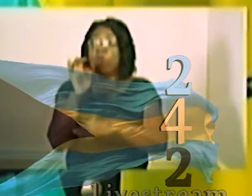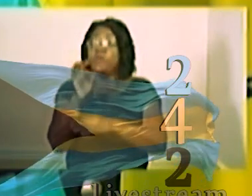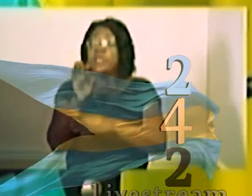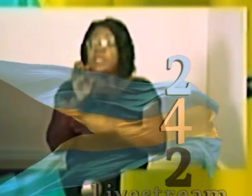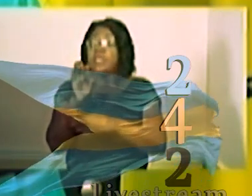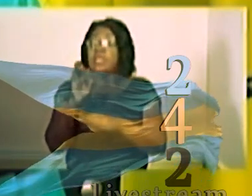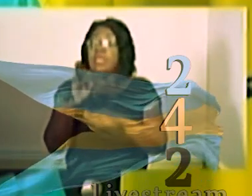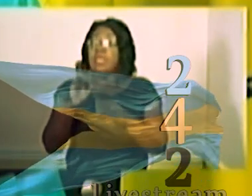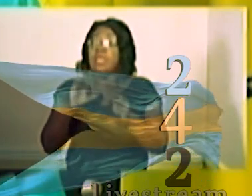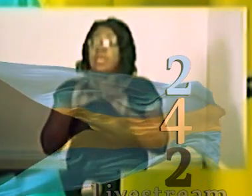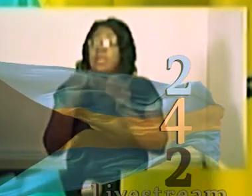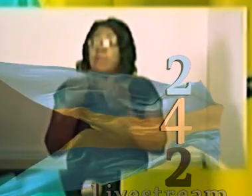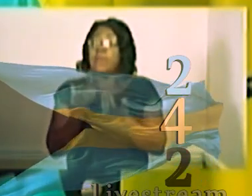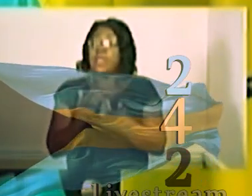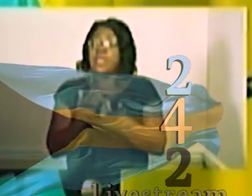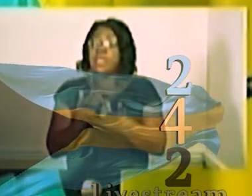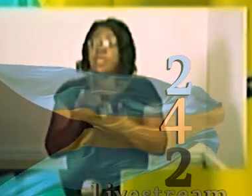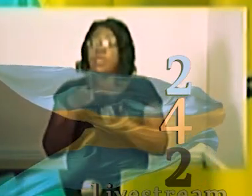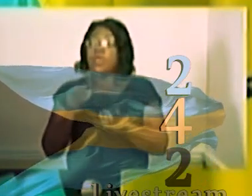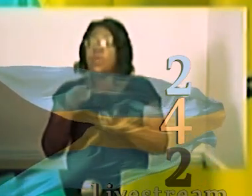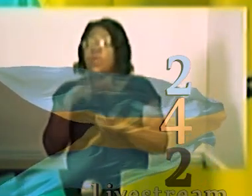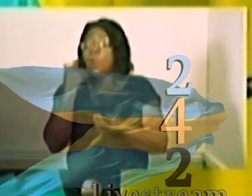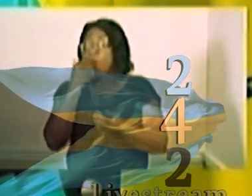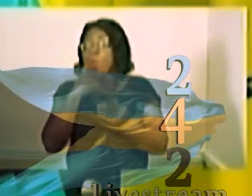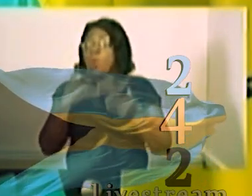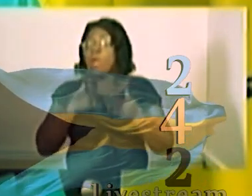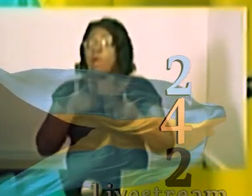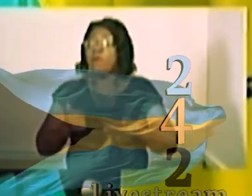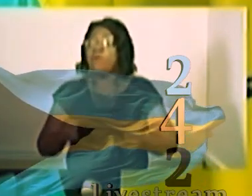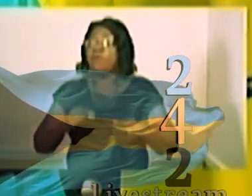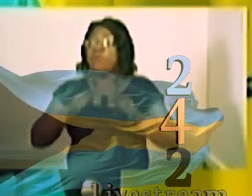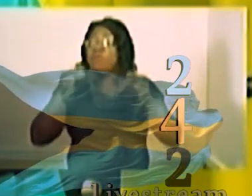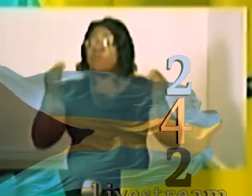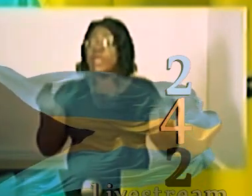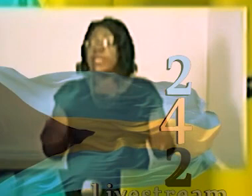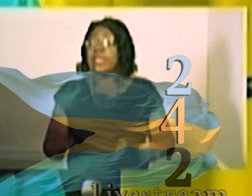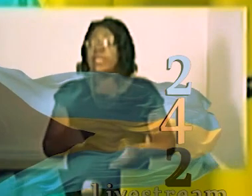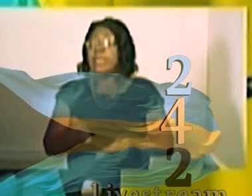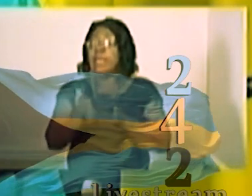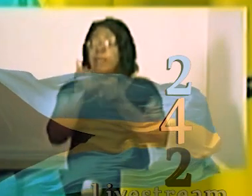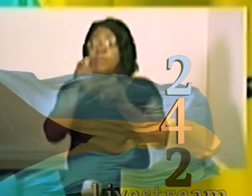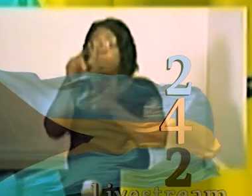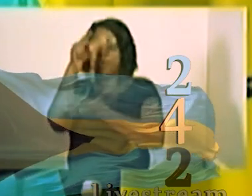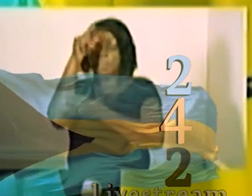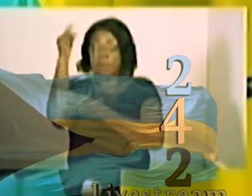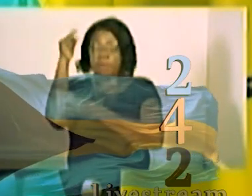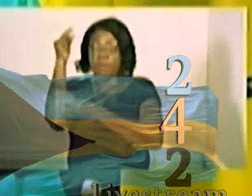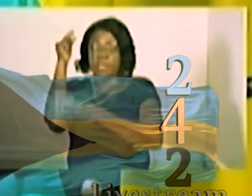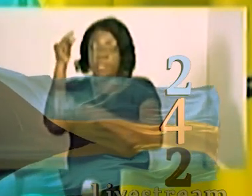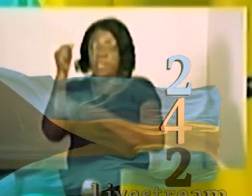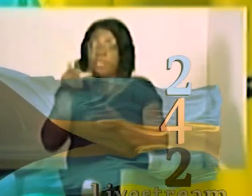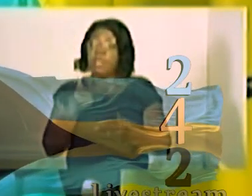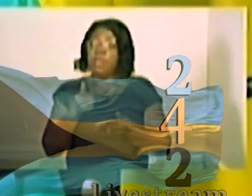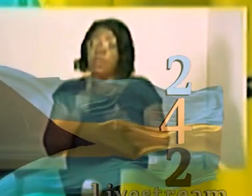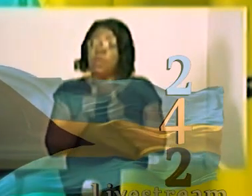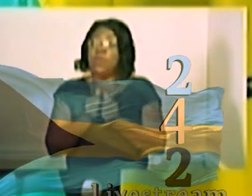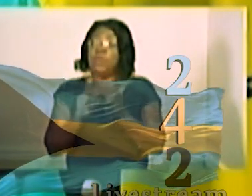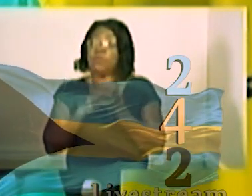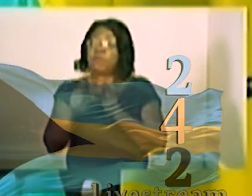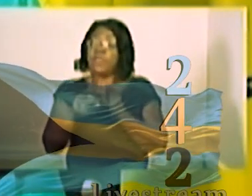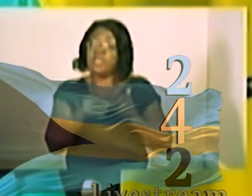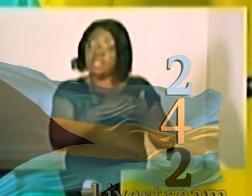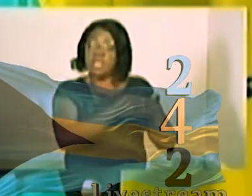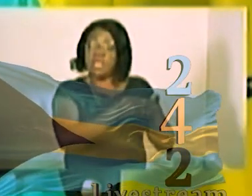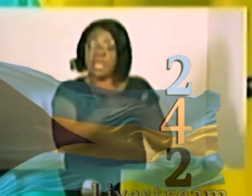Committee, which has greatly aided the government with valuable recommendations and professional